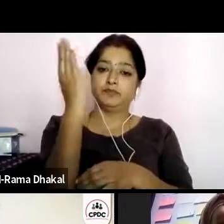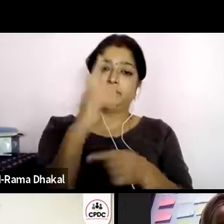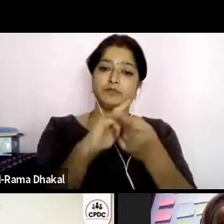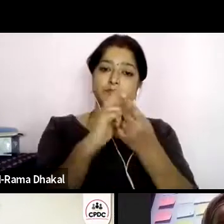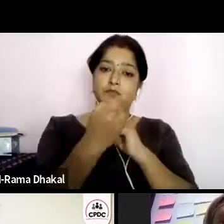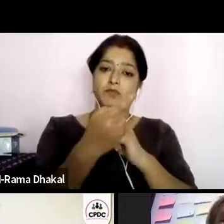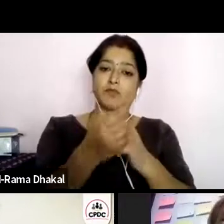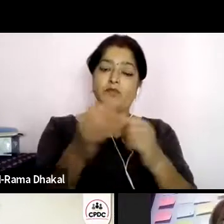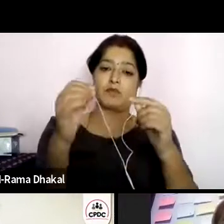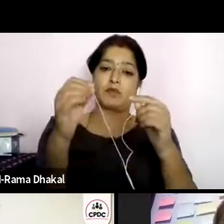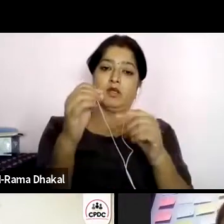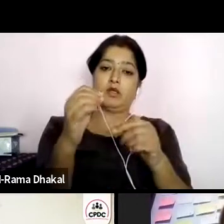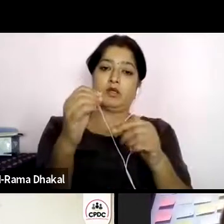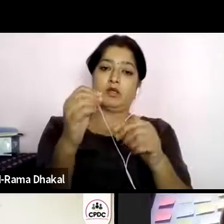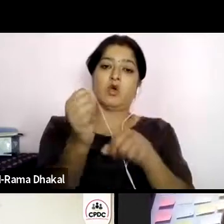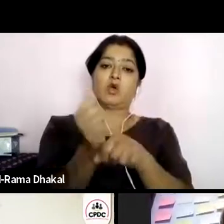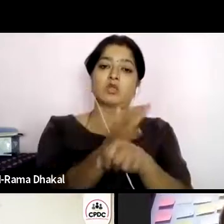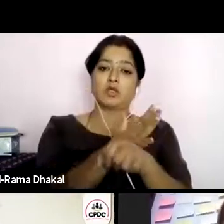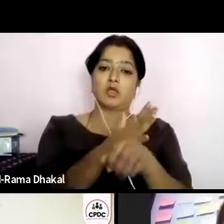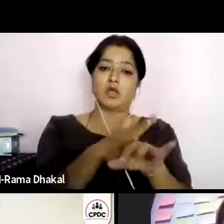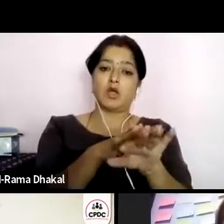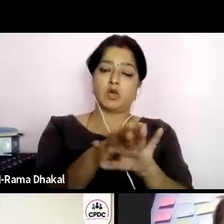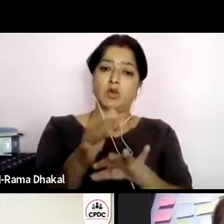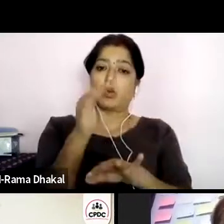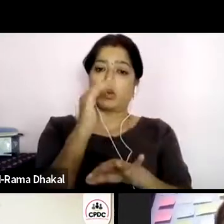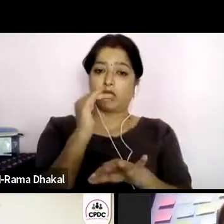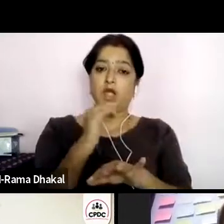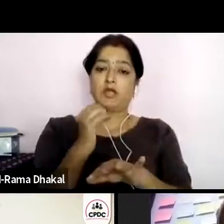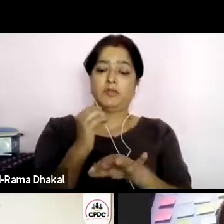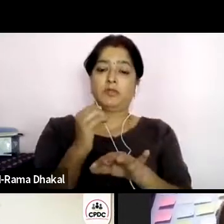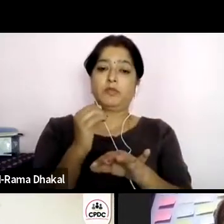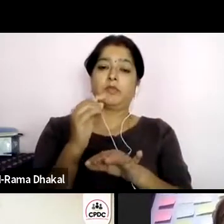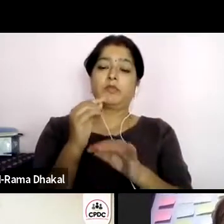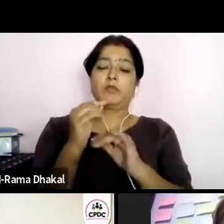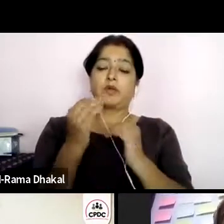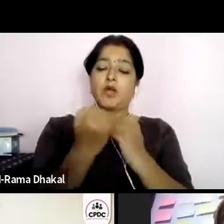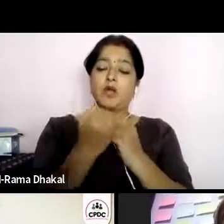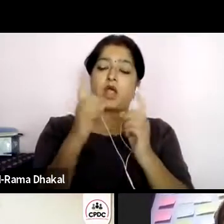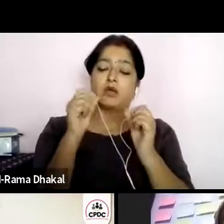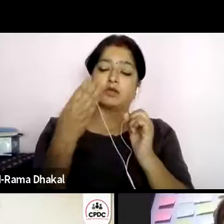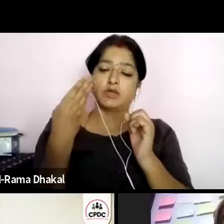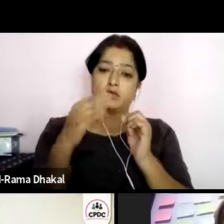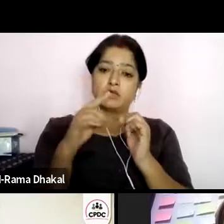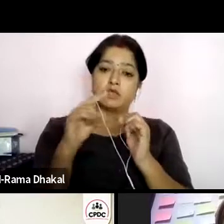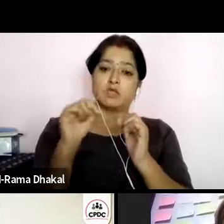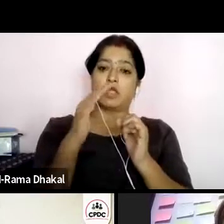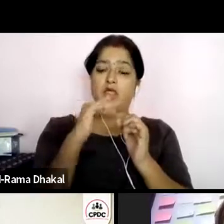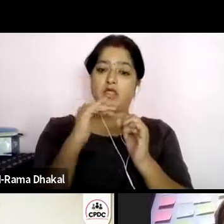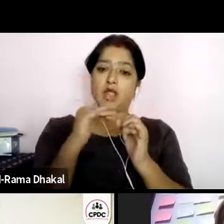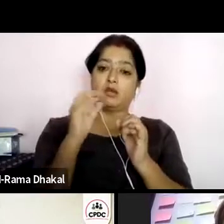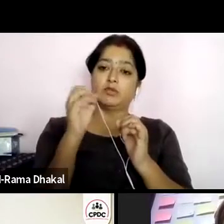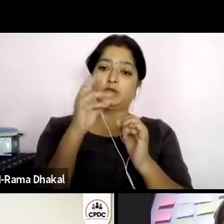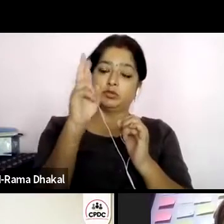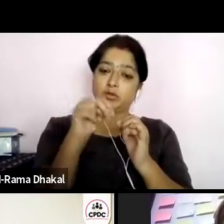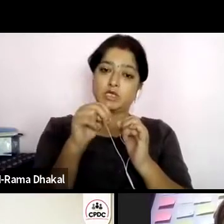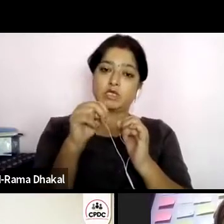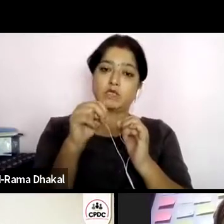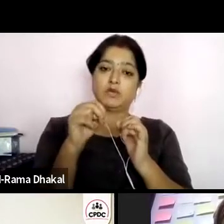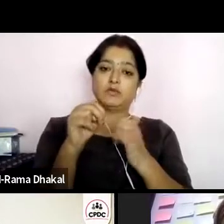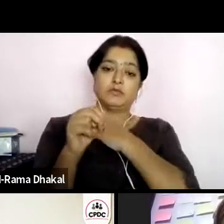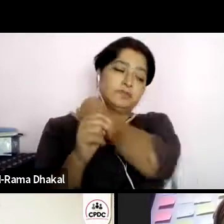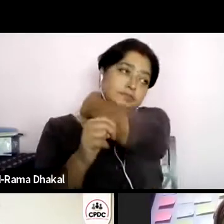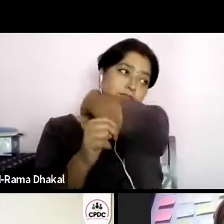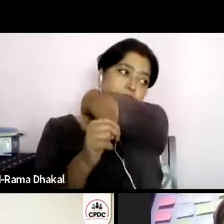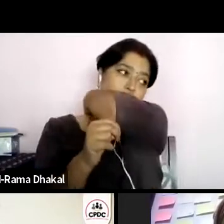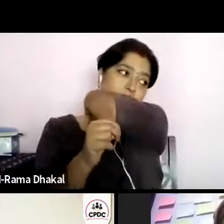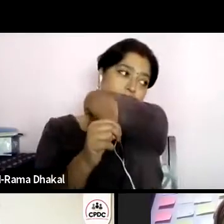training and so on, so that we can teach people. And it's not all about like having a conversation like